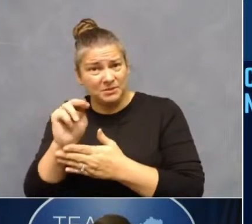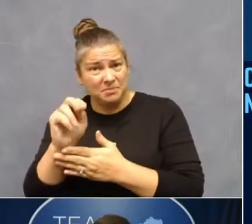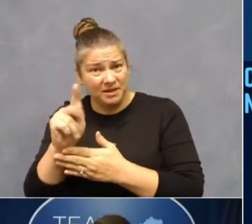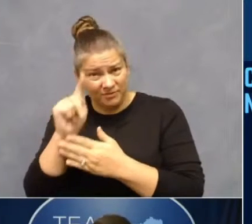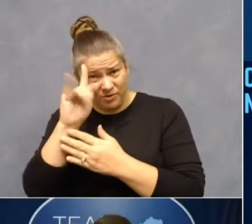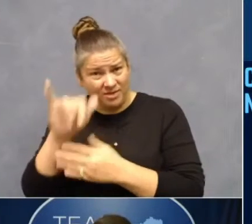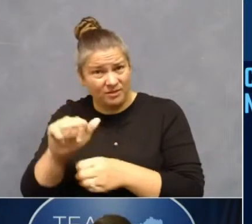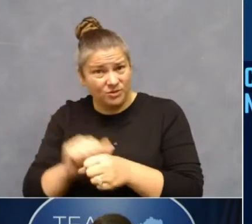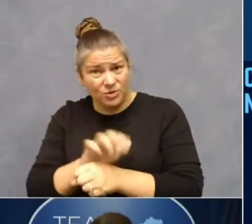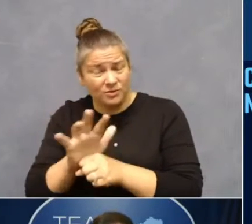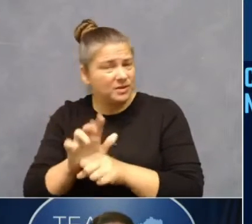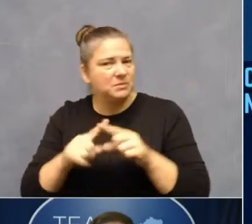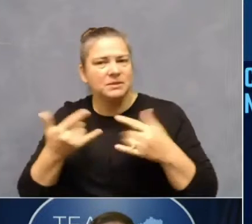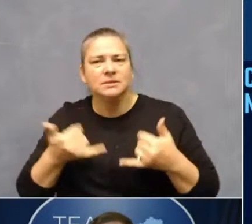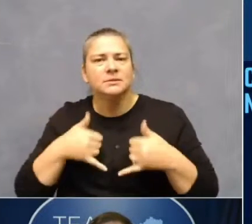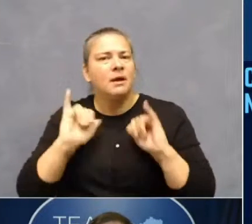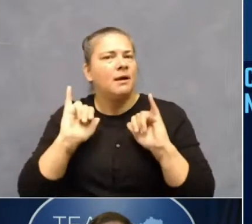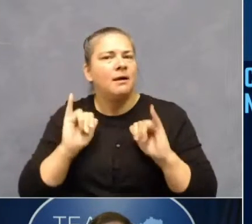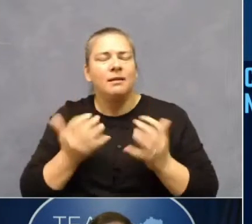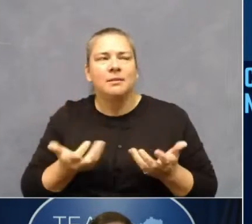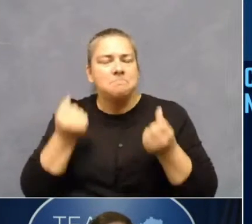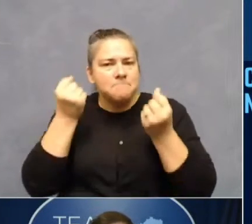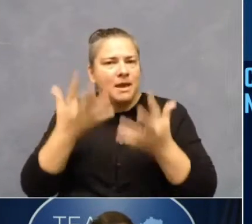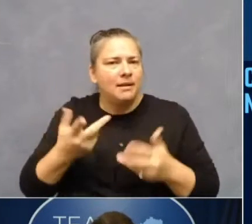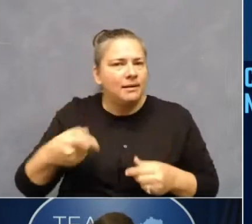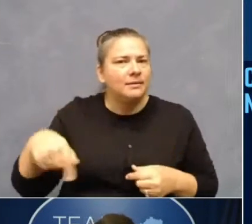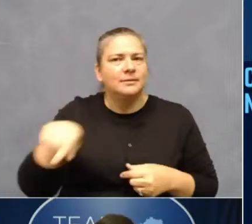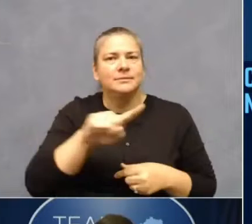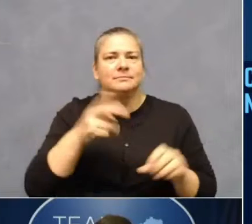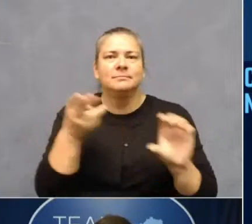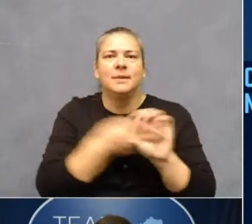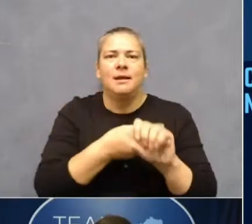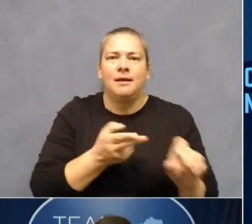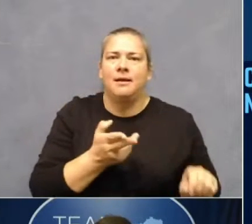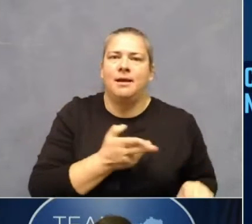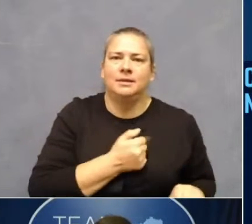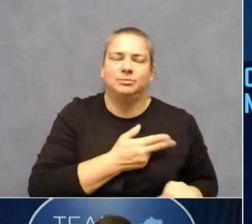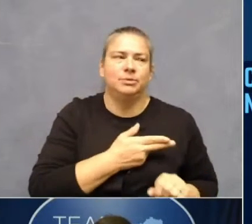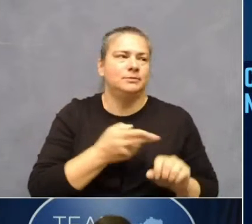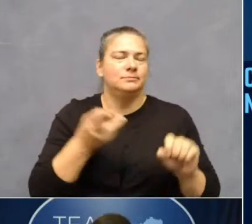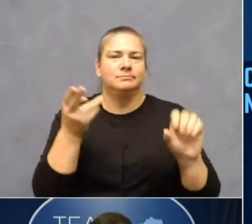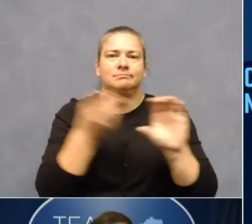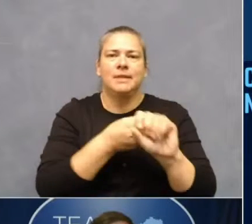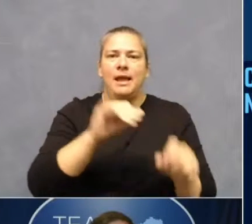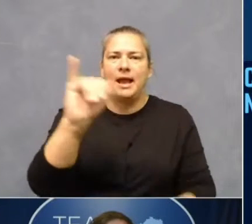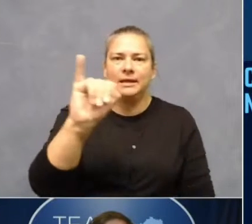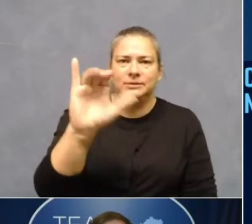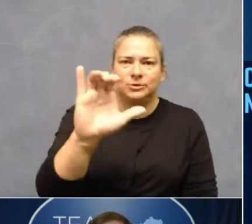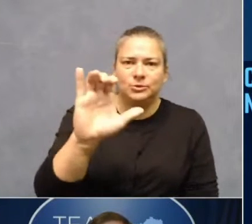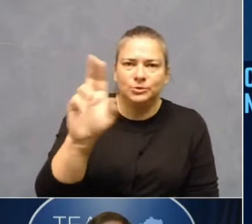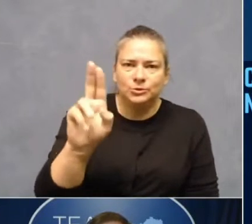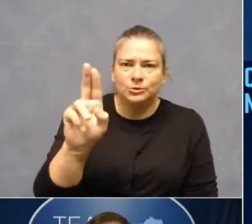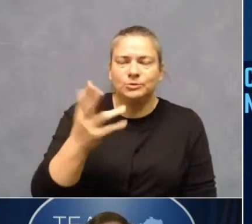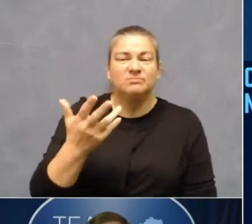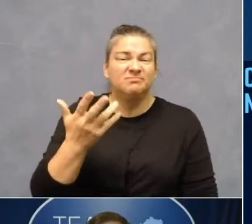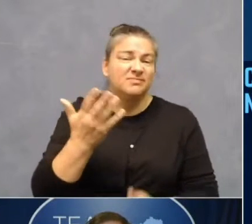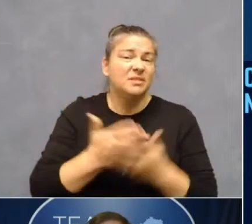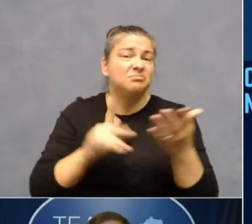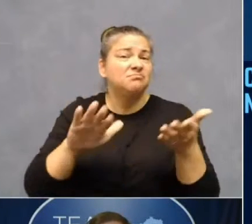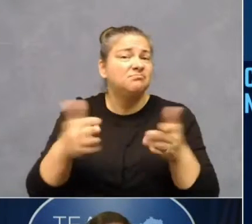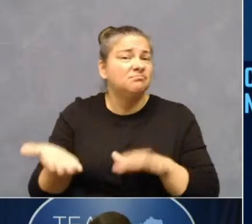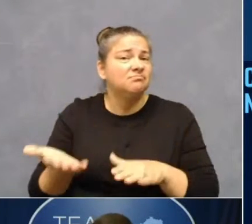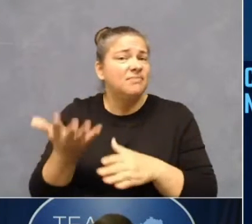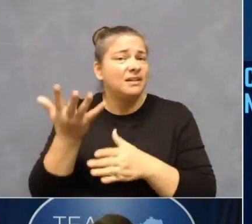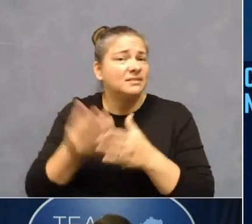end up in the hospital, end up in the ICU, and end up passing away. The